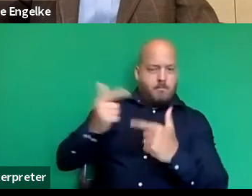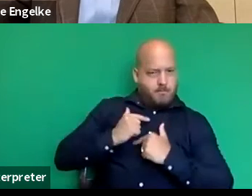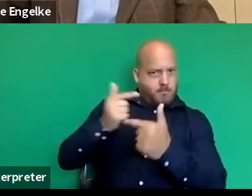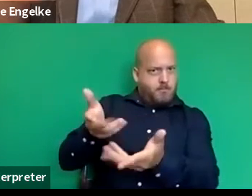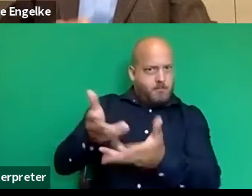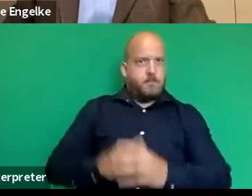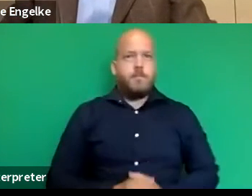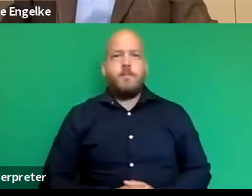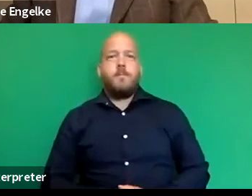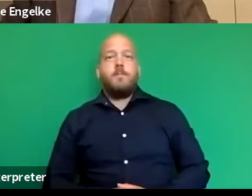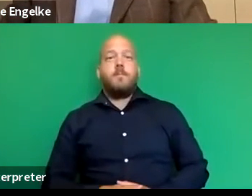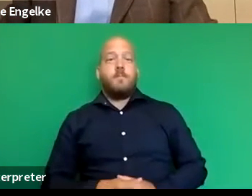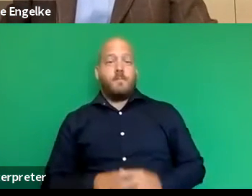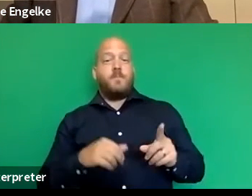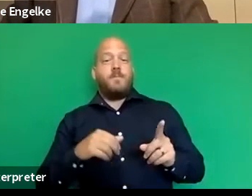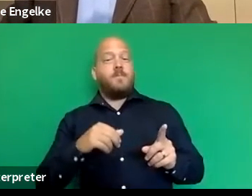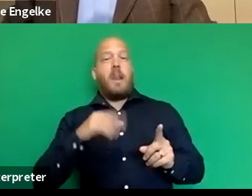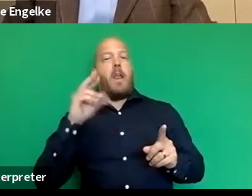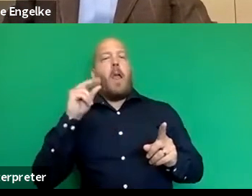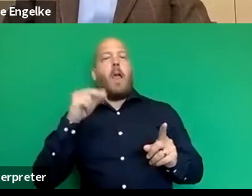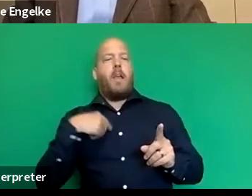I'm sorry.